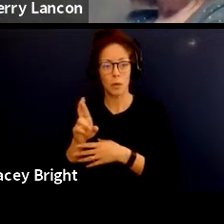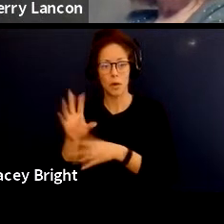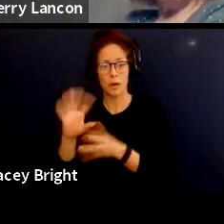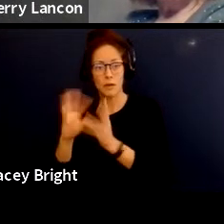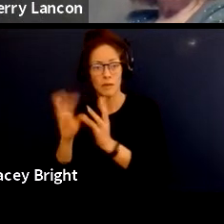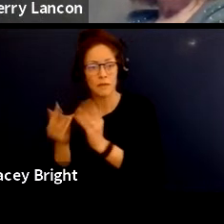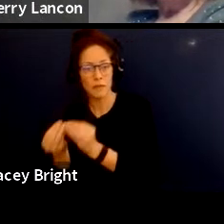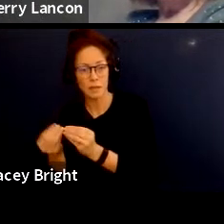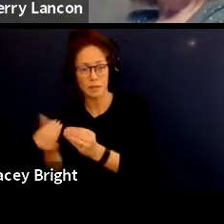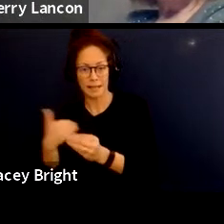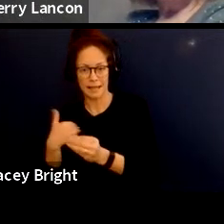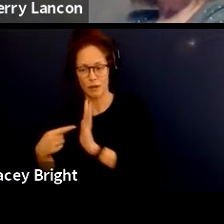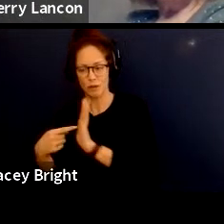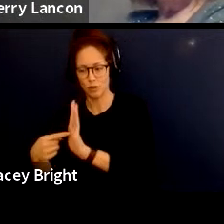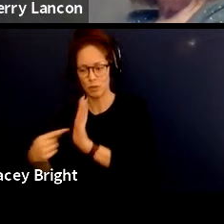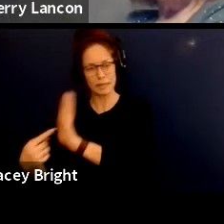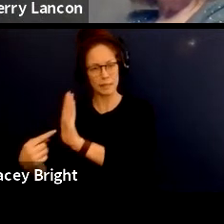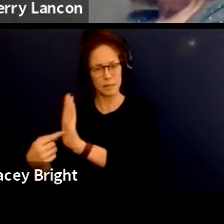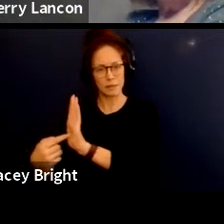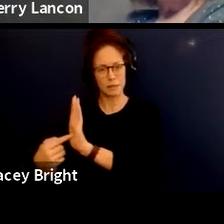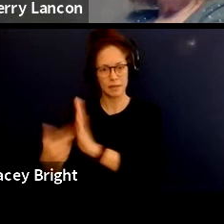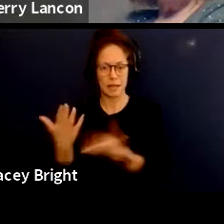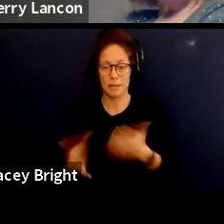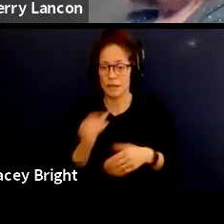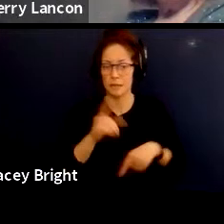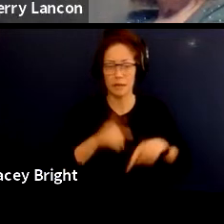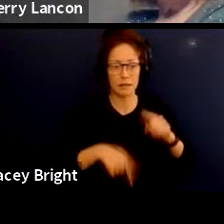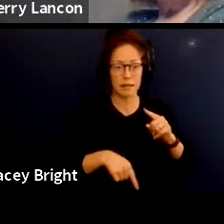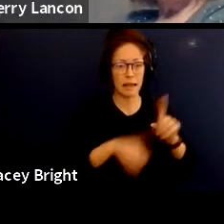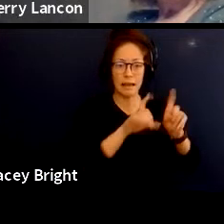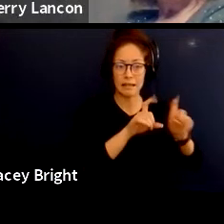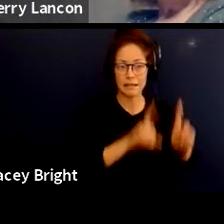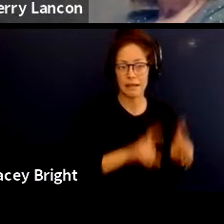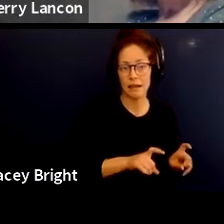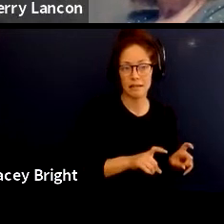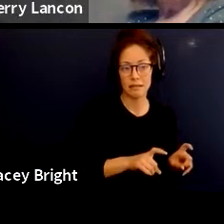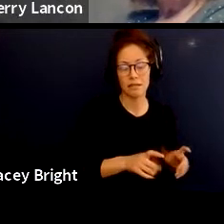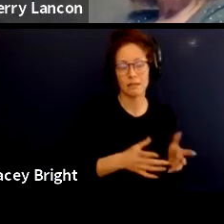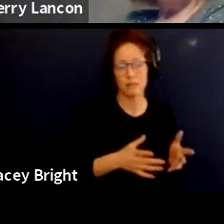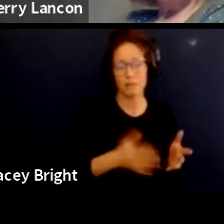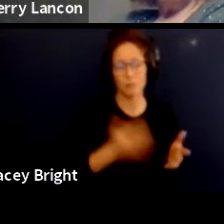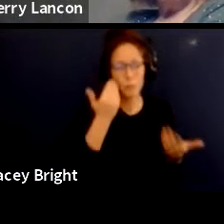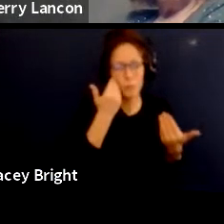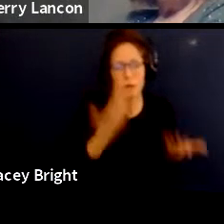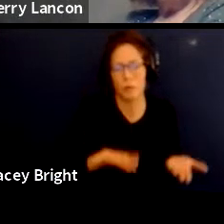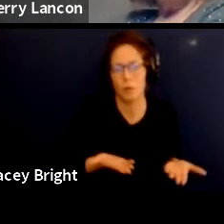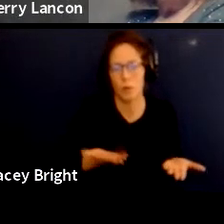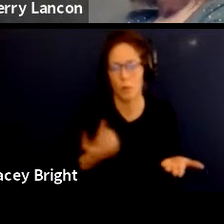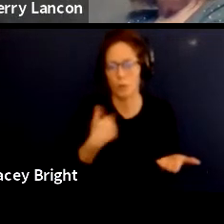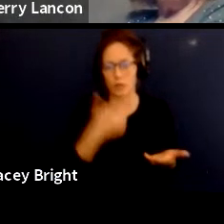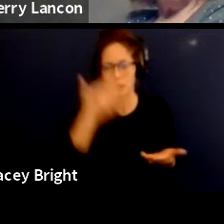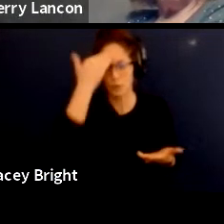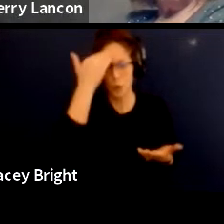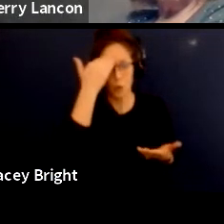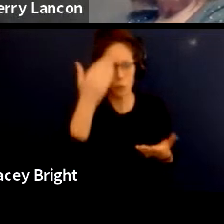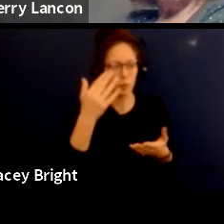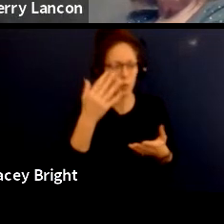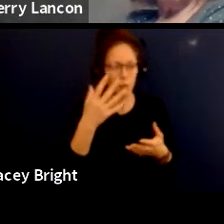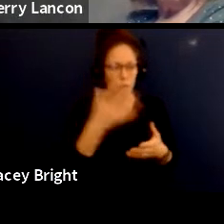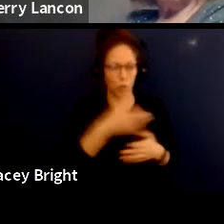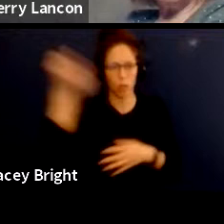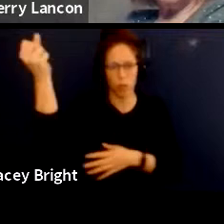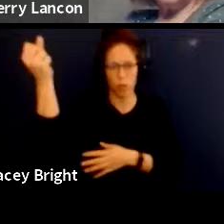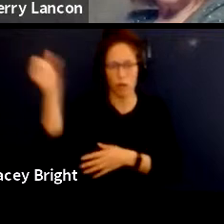symptoms and they may not be able to get tested. So we don't know the outcome. We just know that they are gone for 10 days